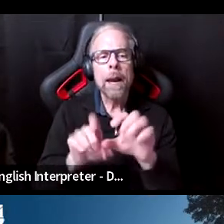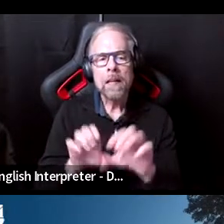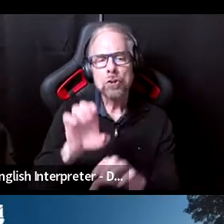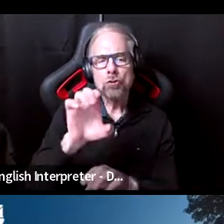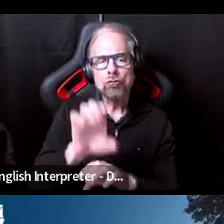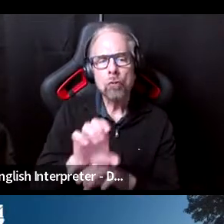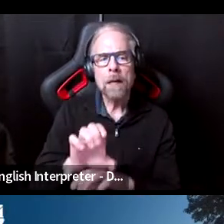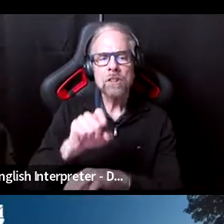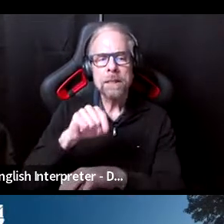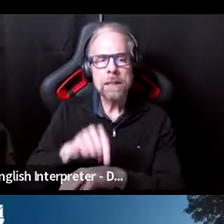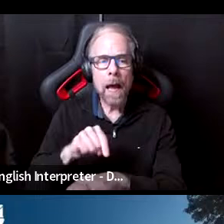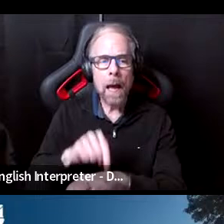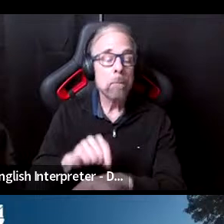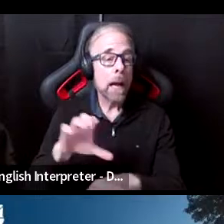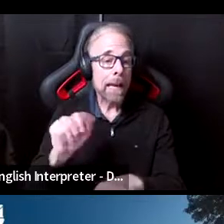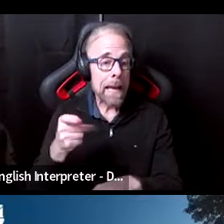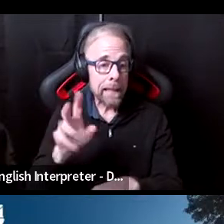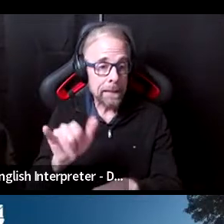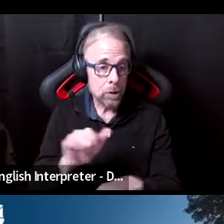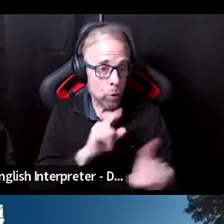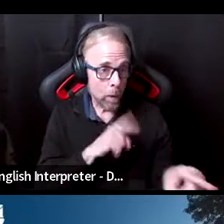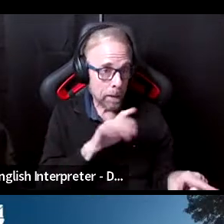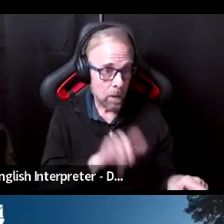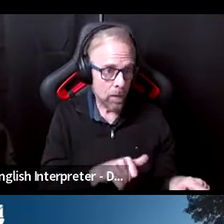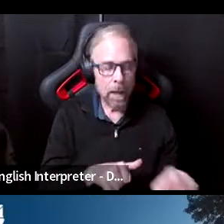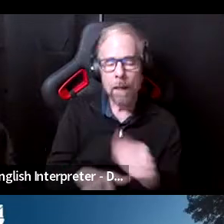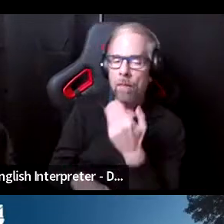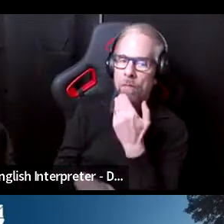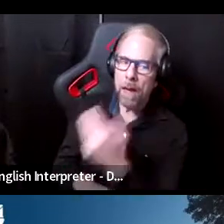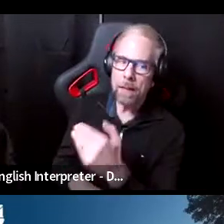answer that question. Great, thanks.